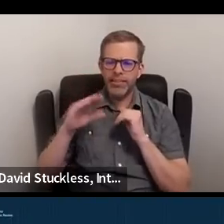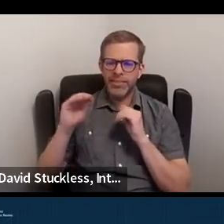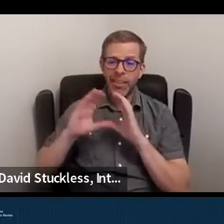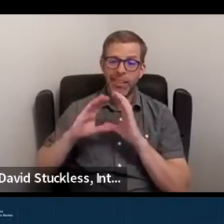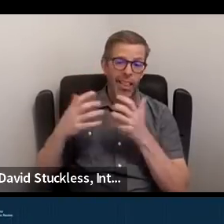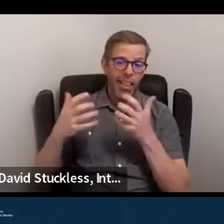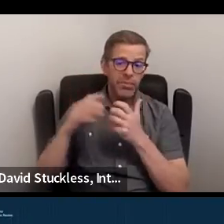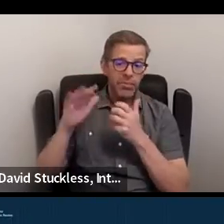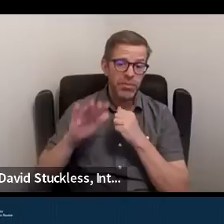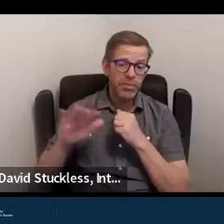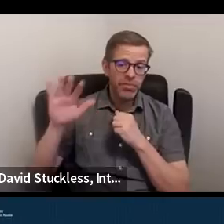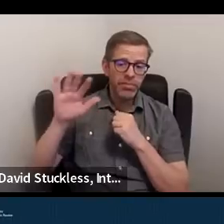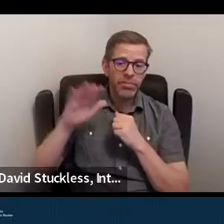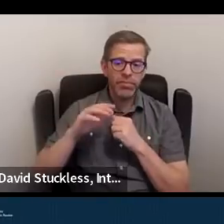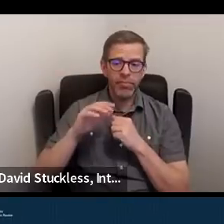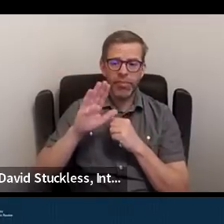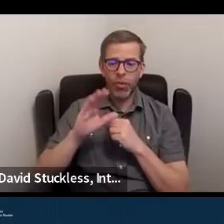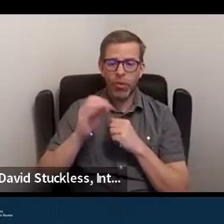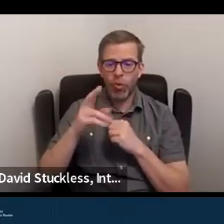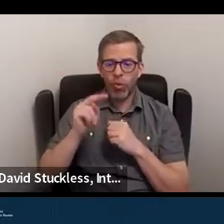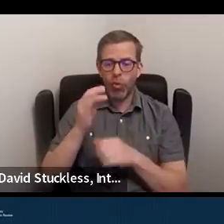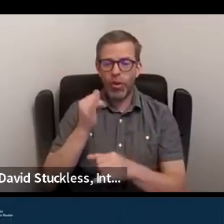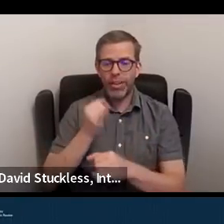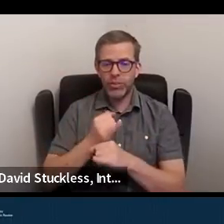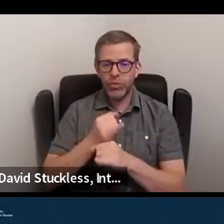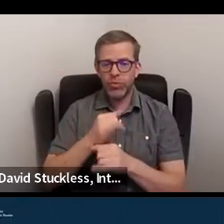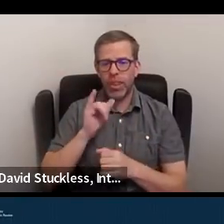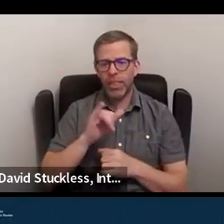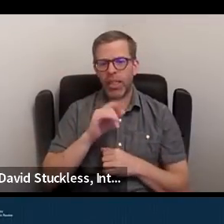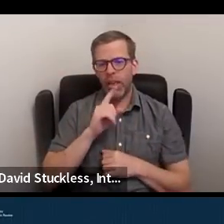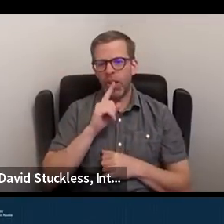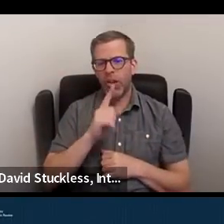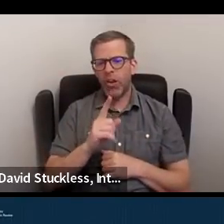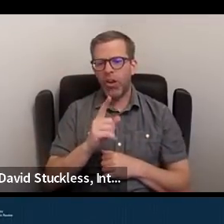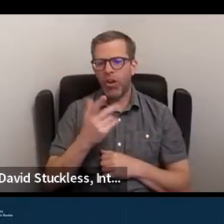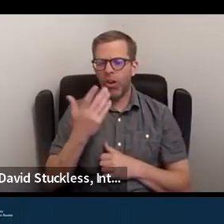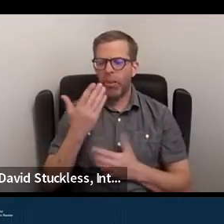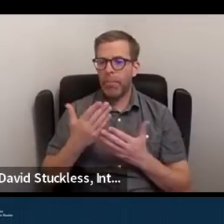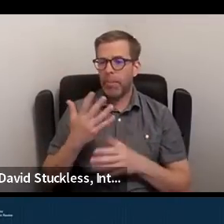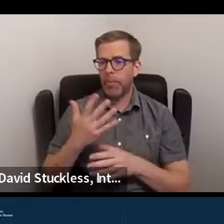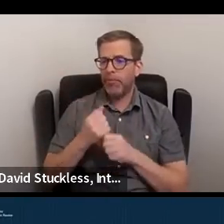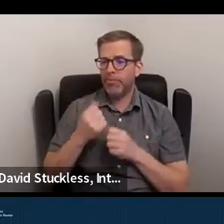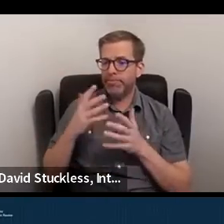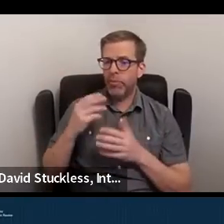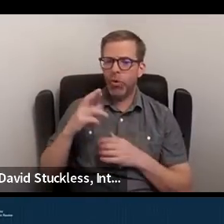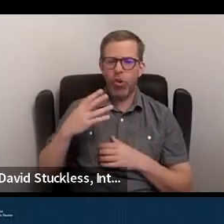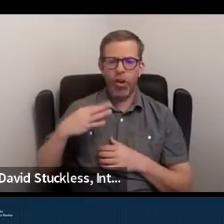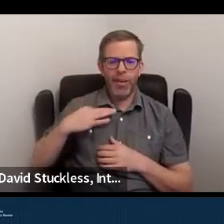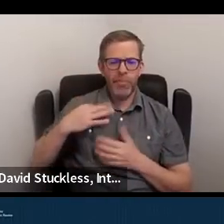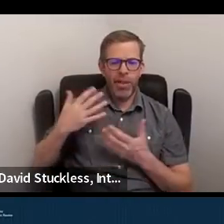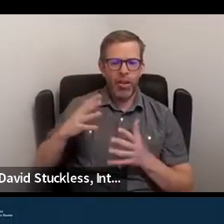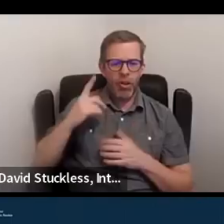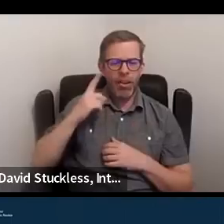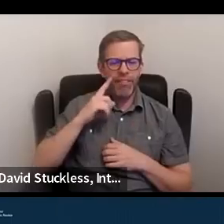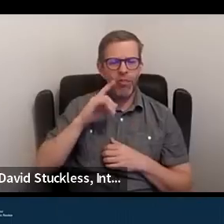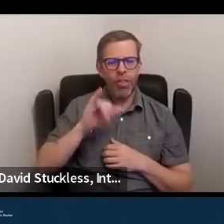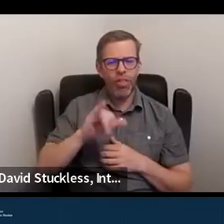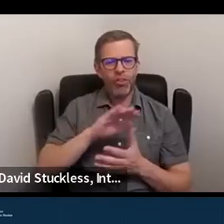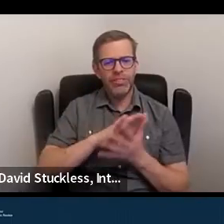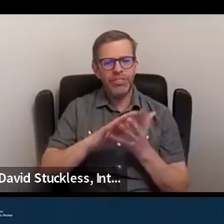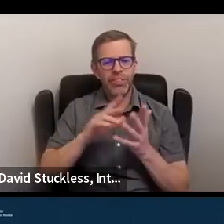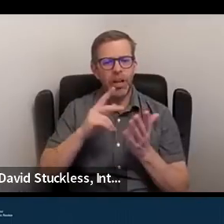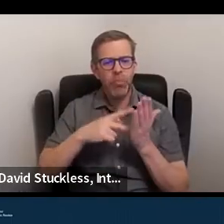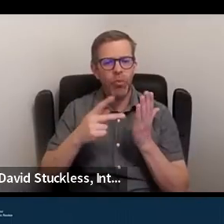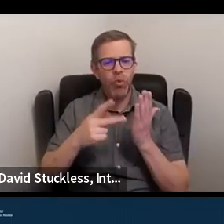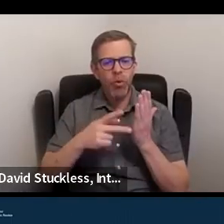classmates at your own institution that are perhaps recipients or applicants for these programs,